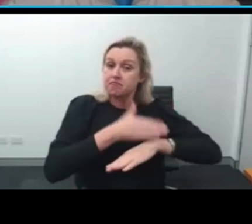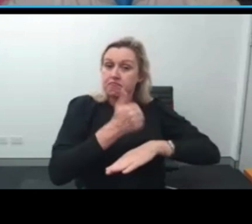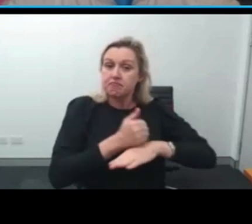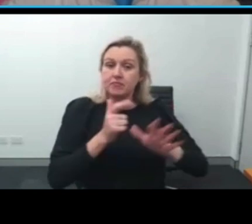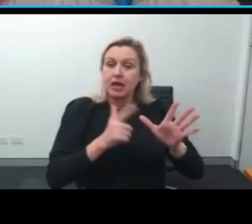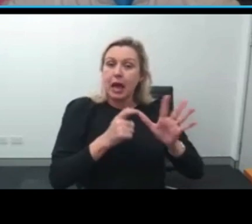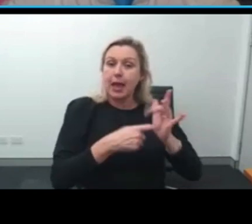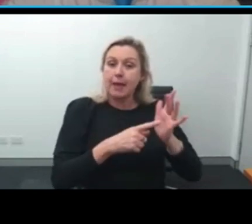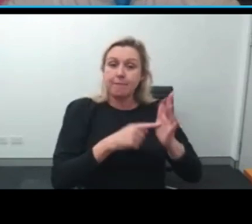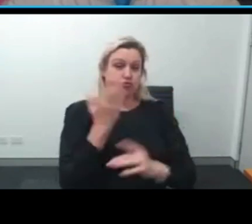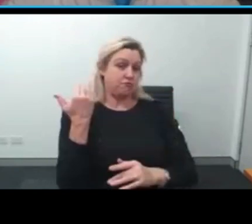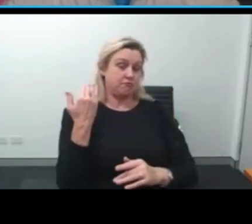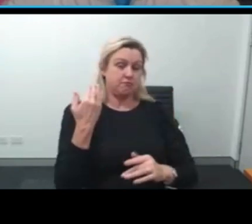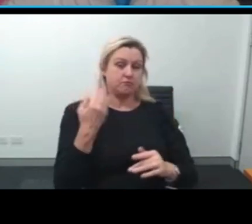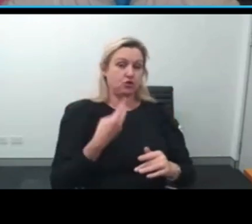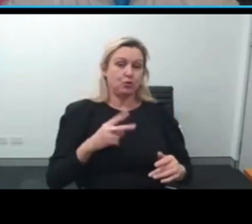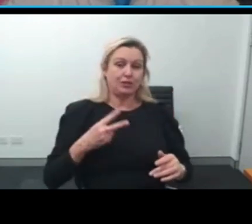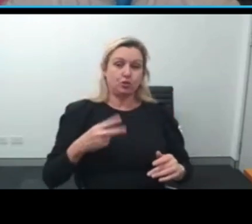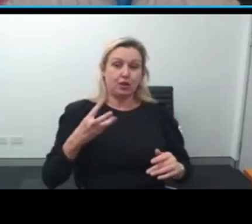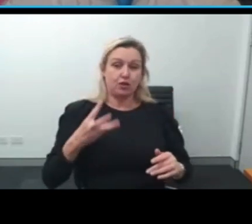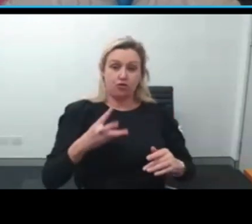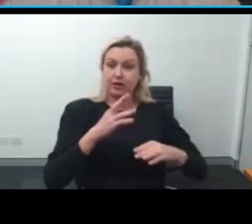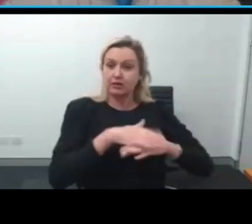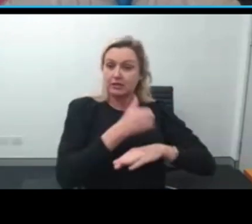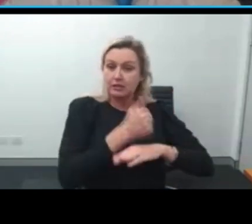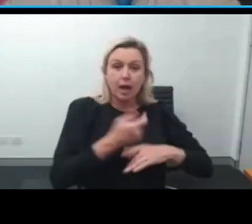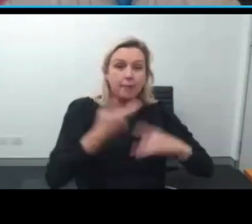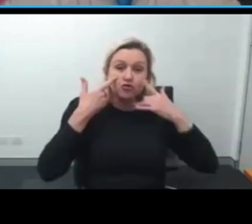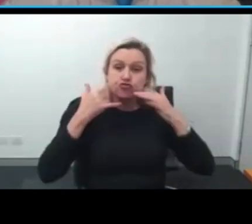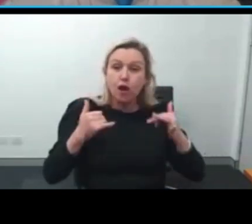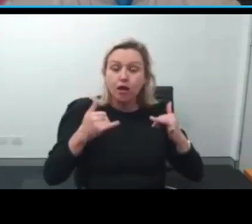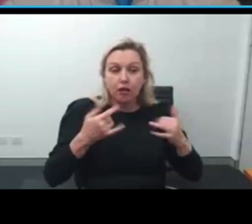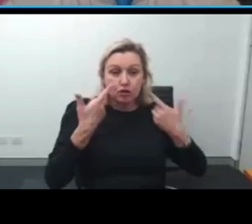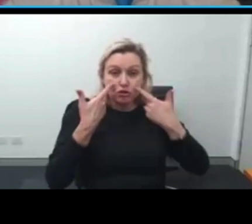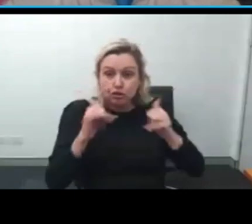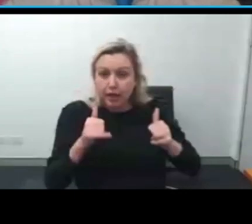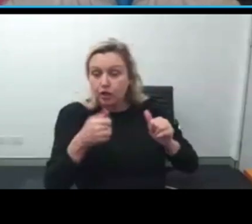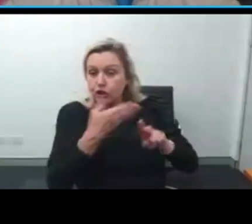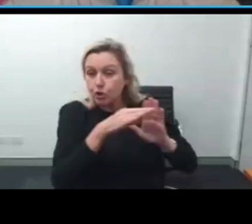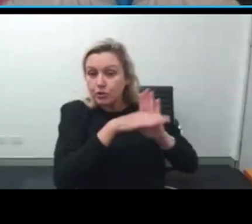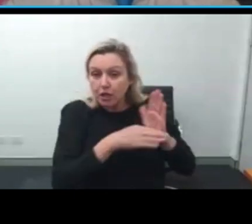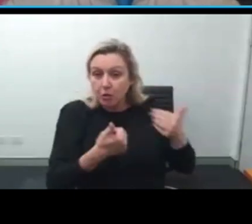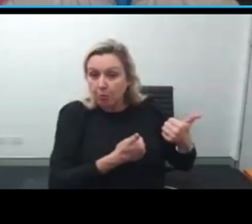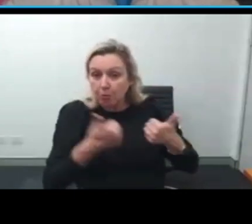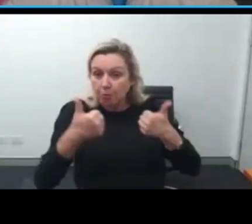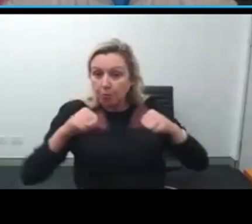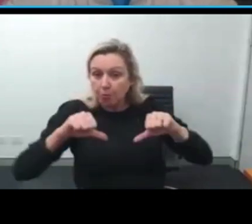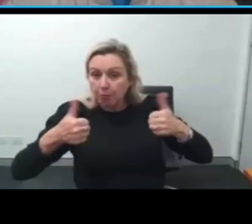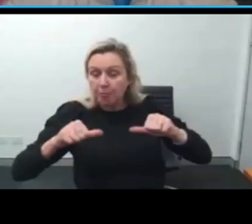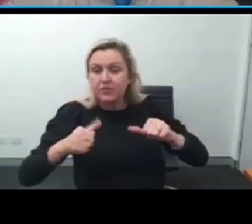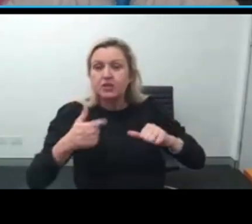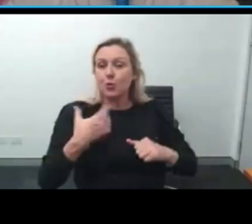April this year to see how those standards actually work in practice. And the pilot involves a sample of